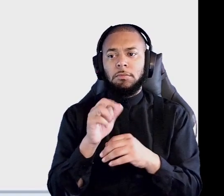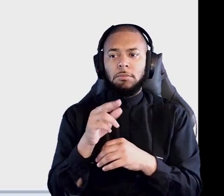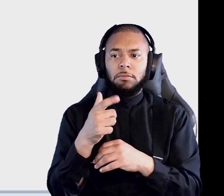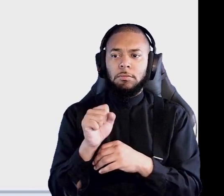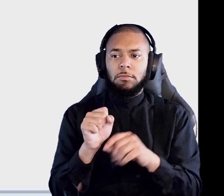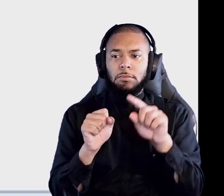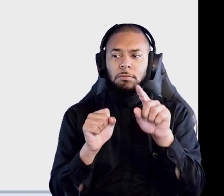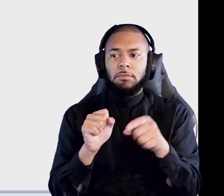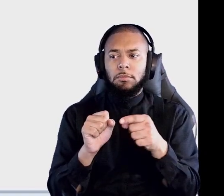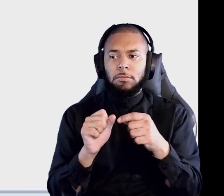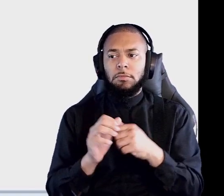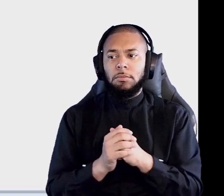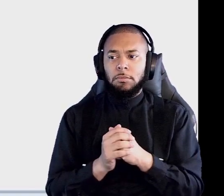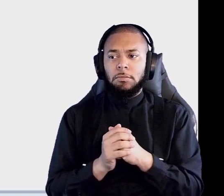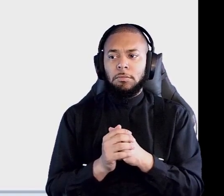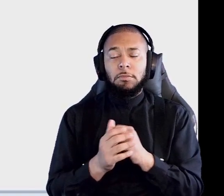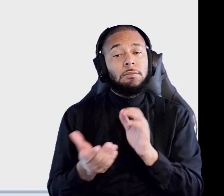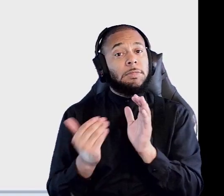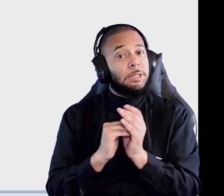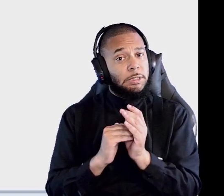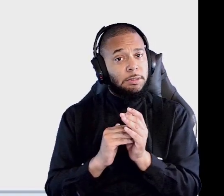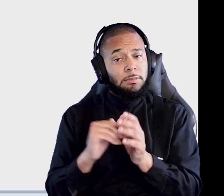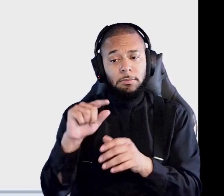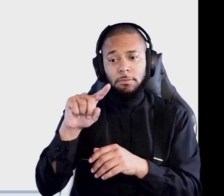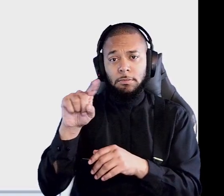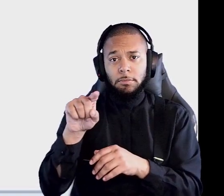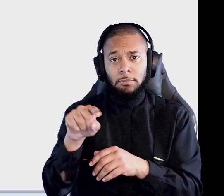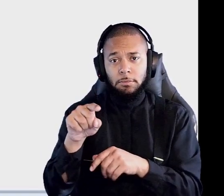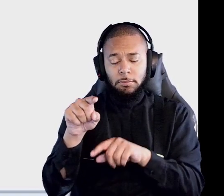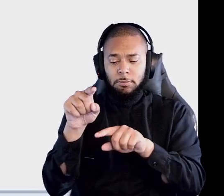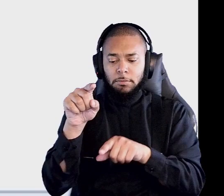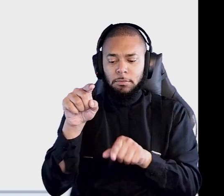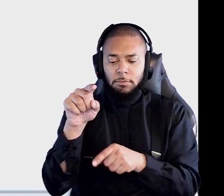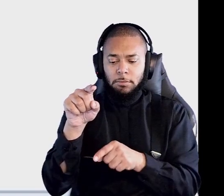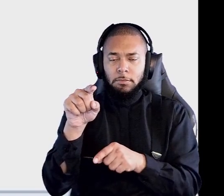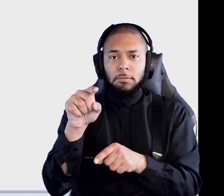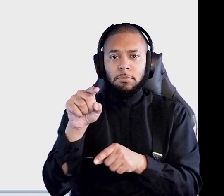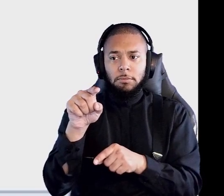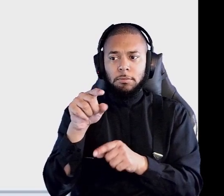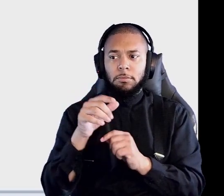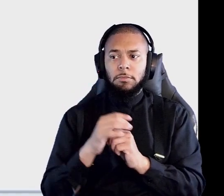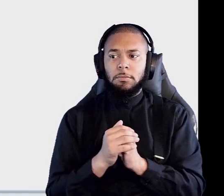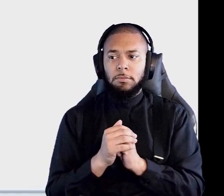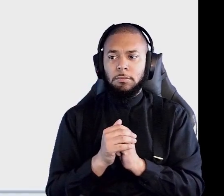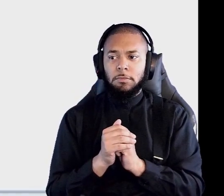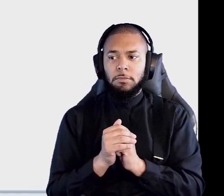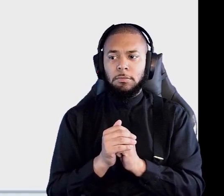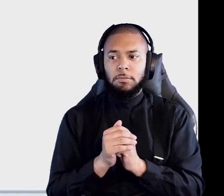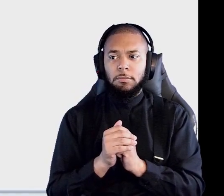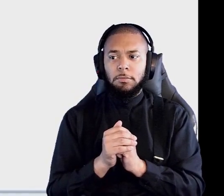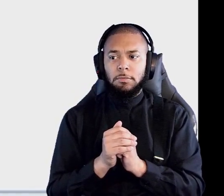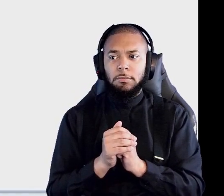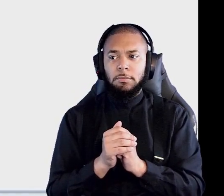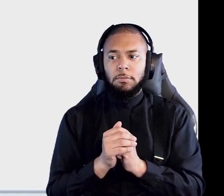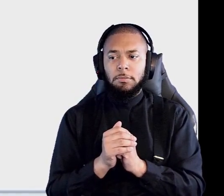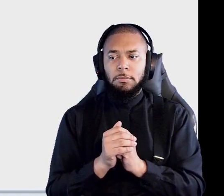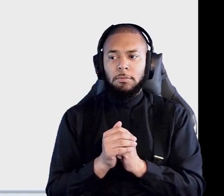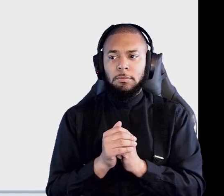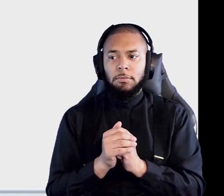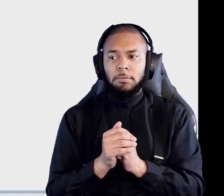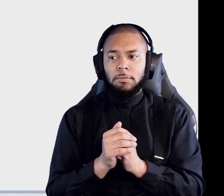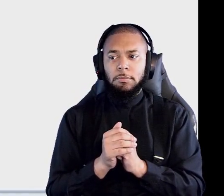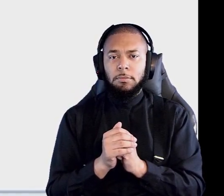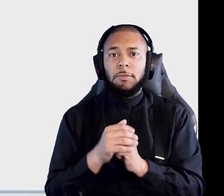args. And again, I'm going to put in an opening and closing bracket together. Those are a